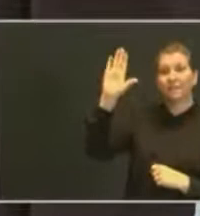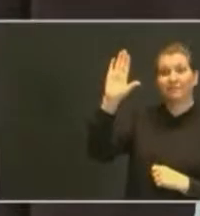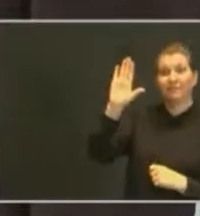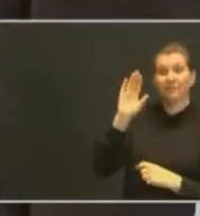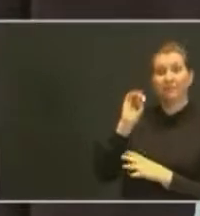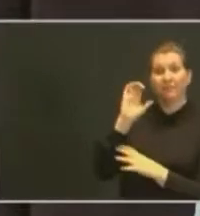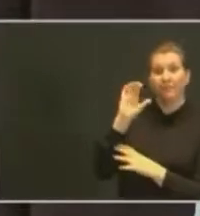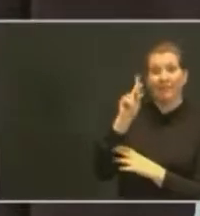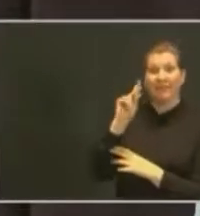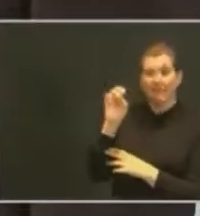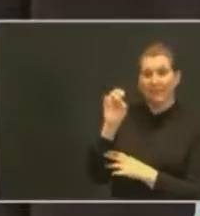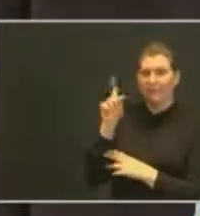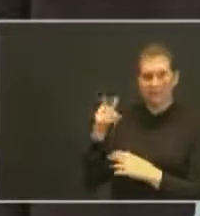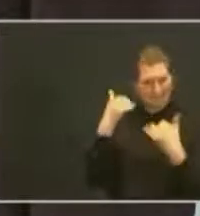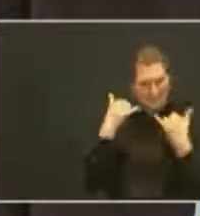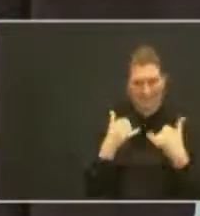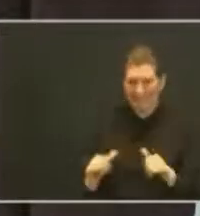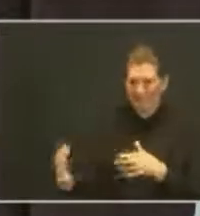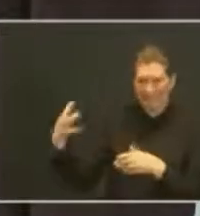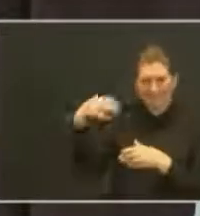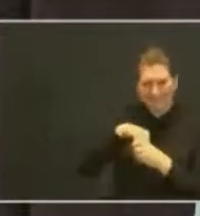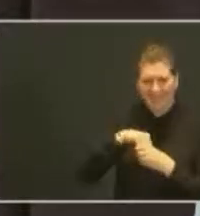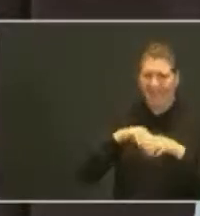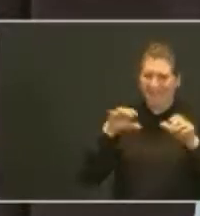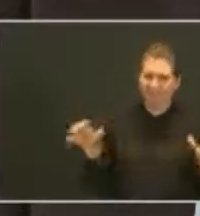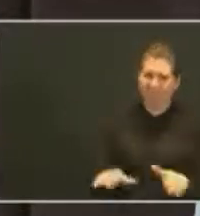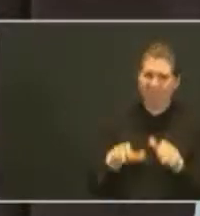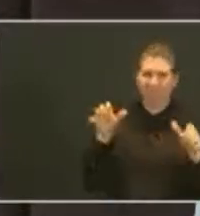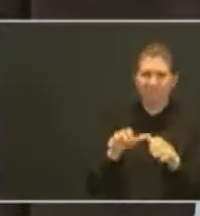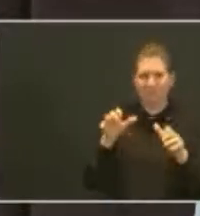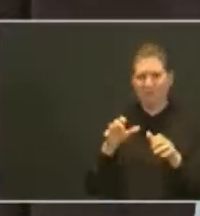is helping us consult stakeholders, make